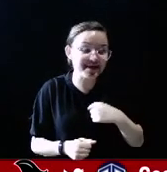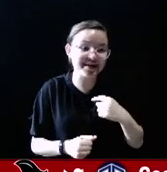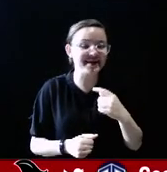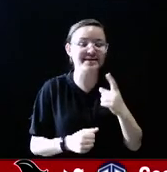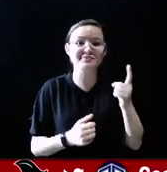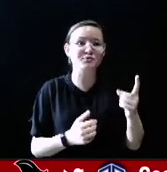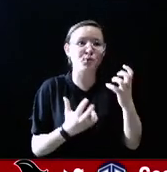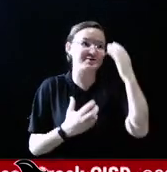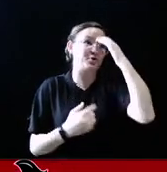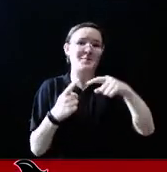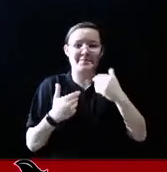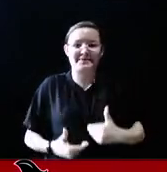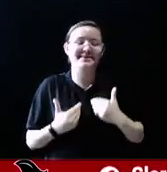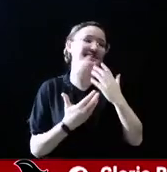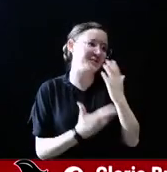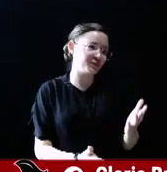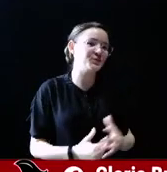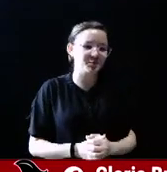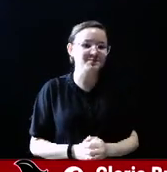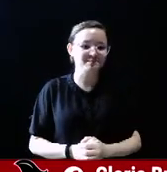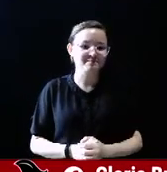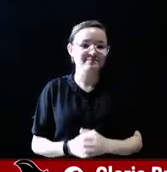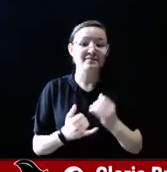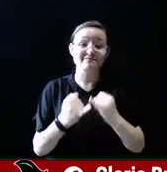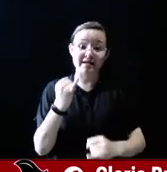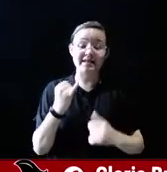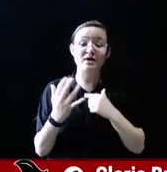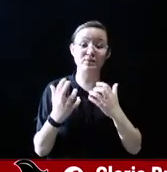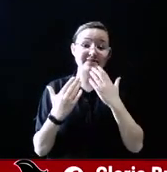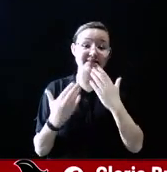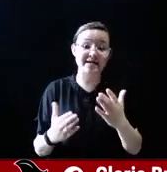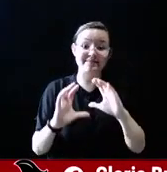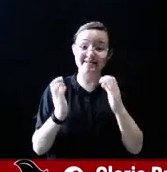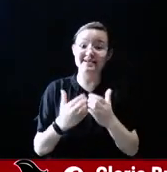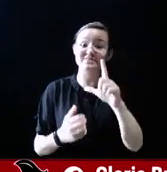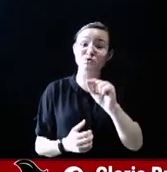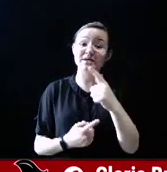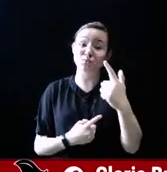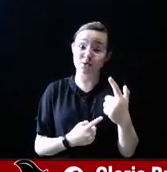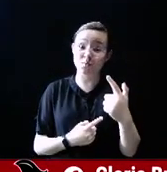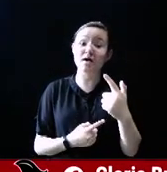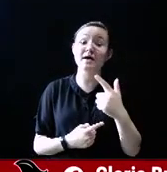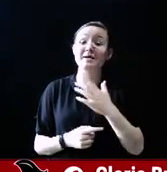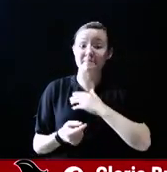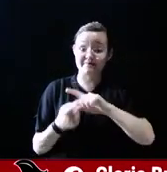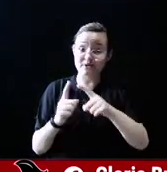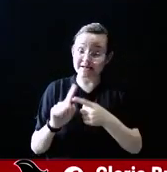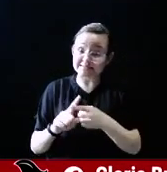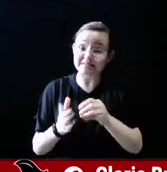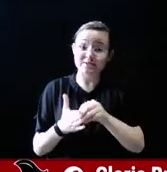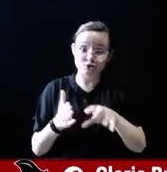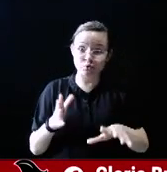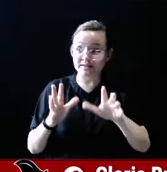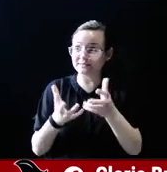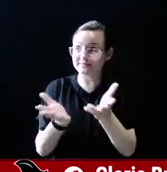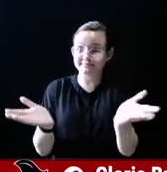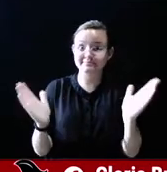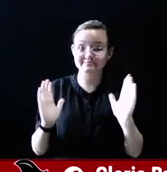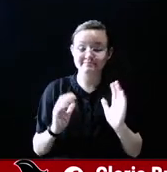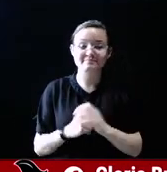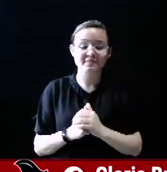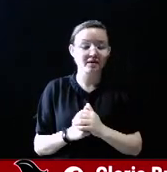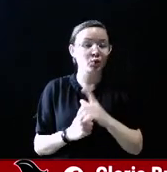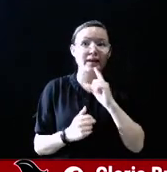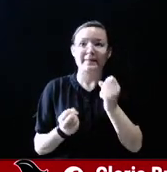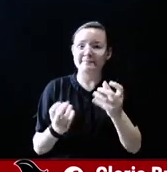away. Thank you. Finally, I'd like to thank the class of 2021, my friends, and the student body. There's